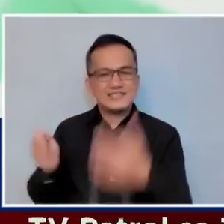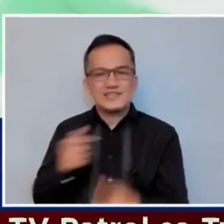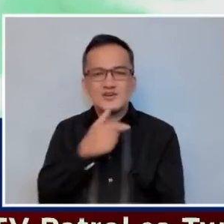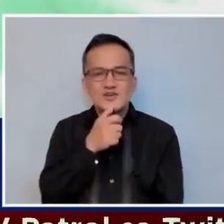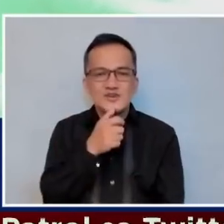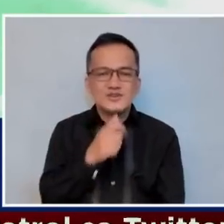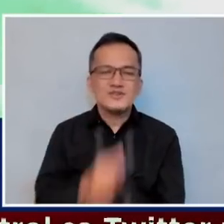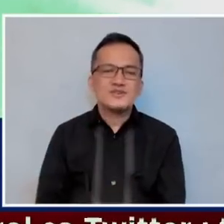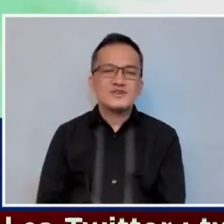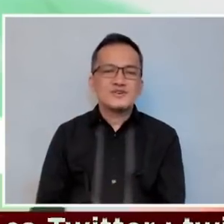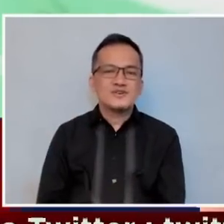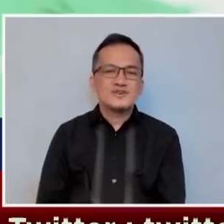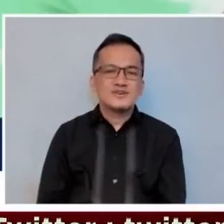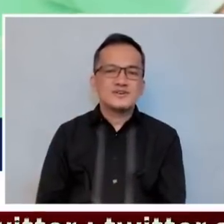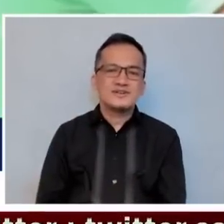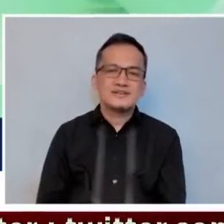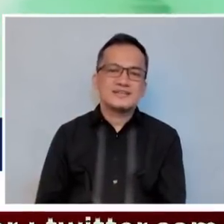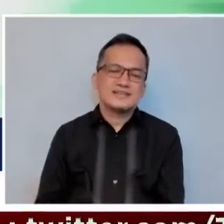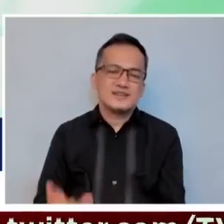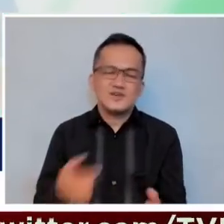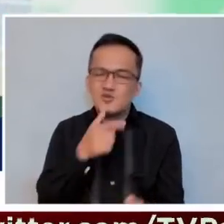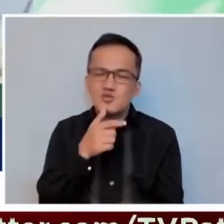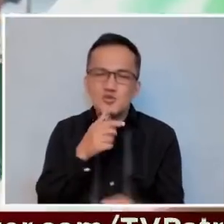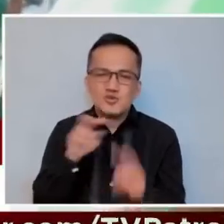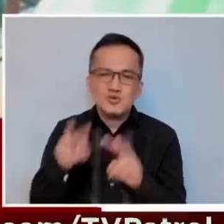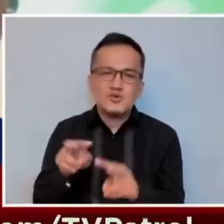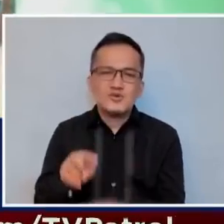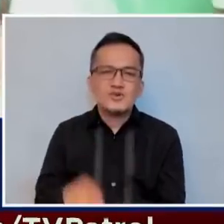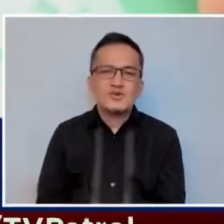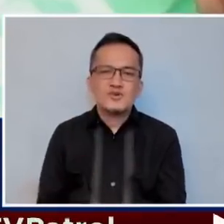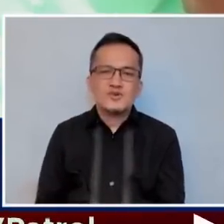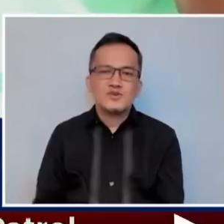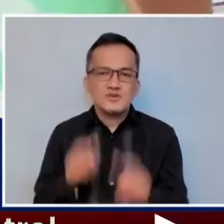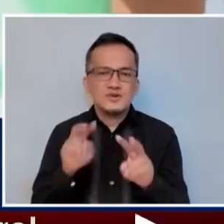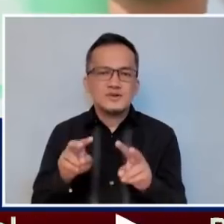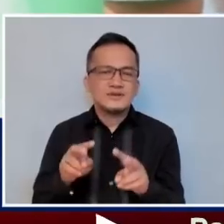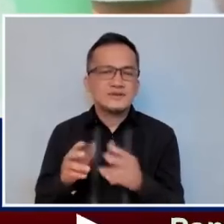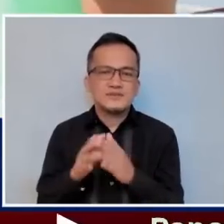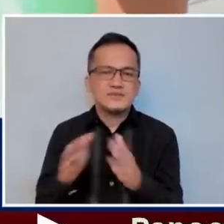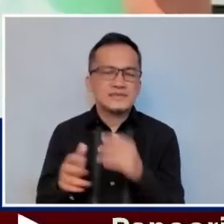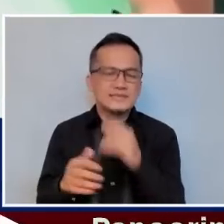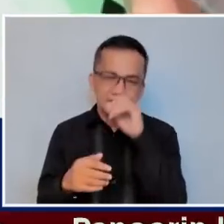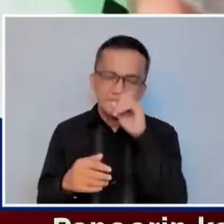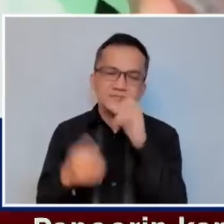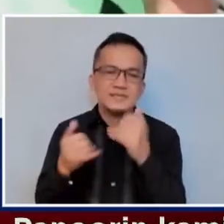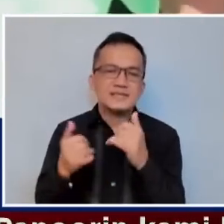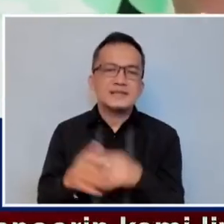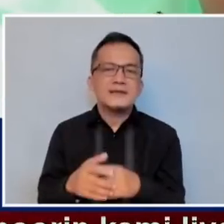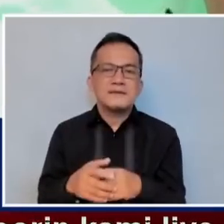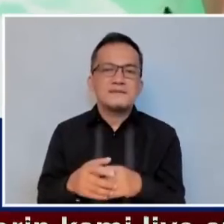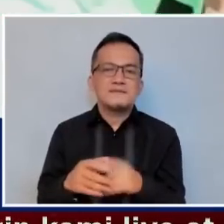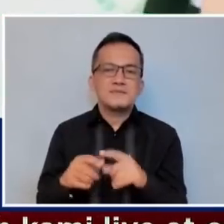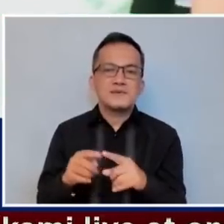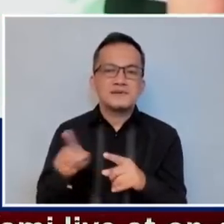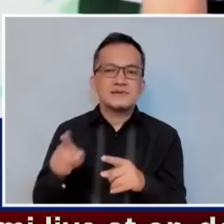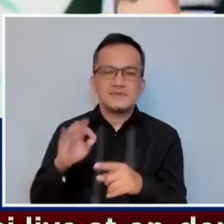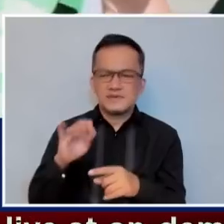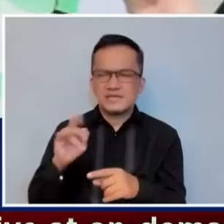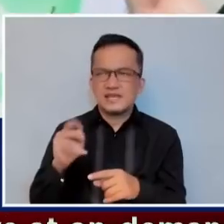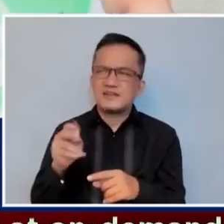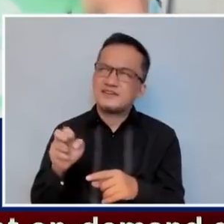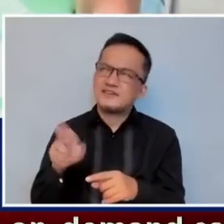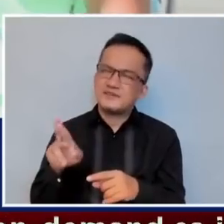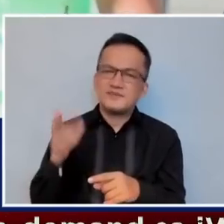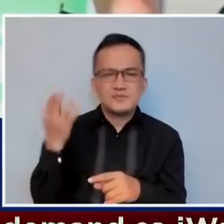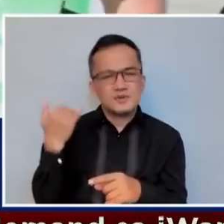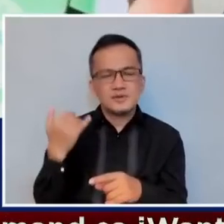Yeah. That's a lot. I mean, who do you watch? Well, I watch all the big three. But I mean Federer before, but then